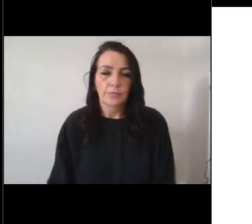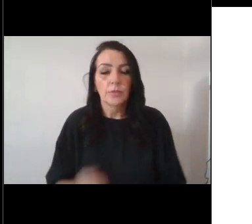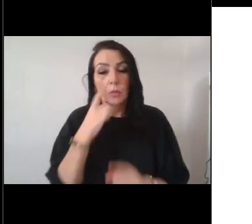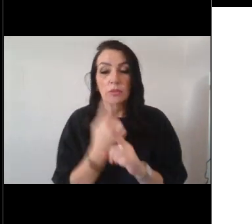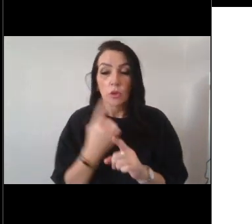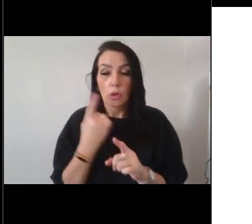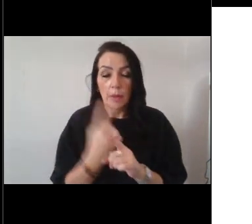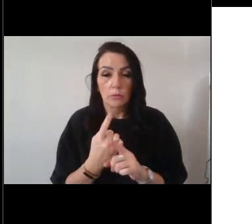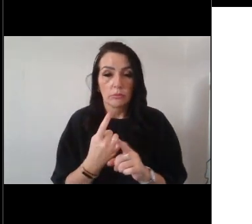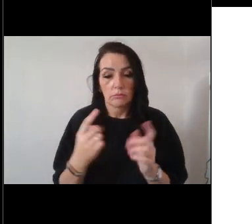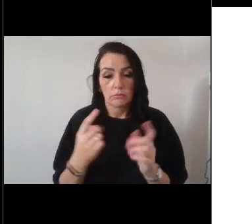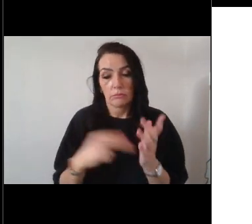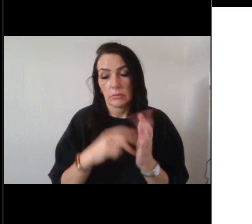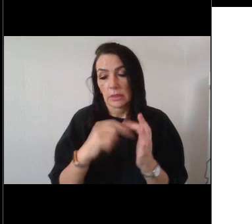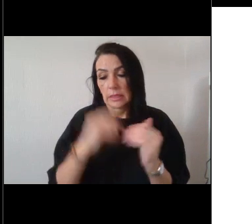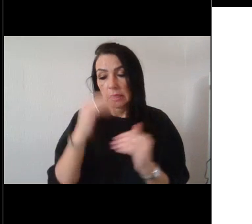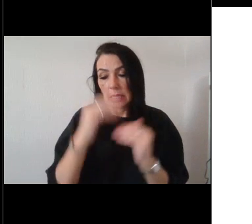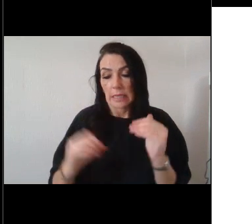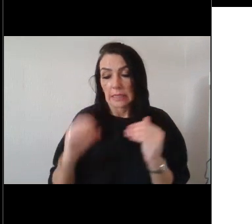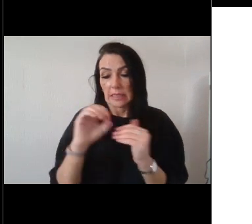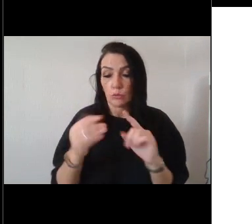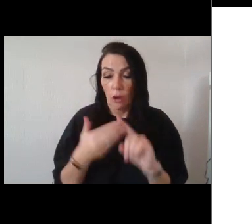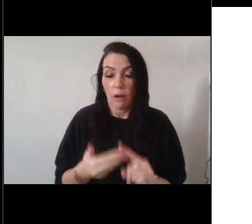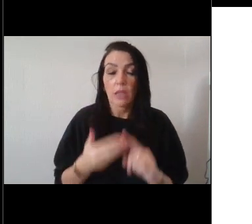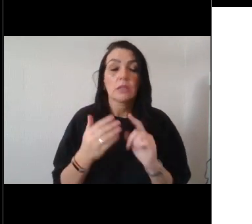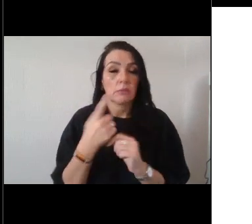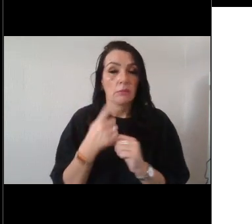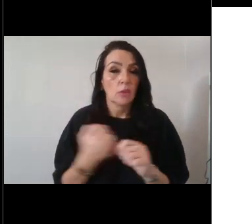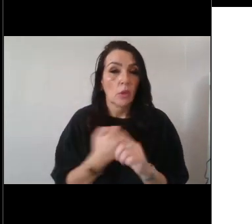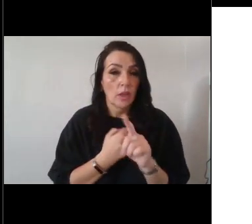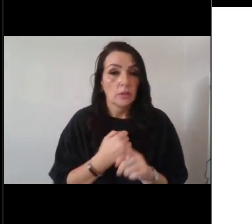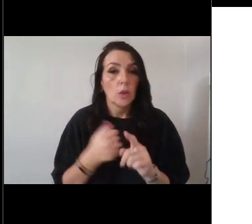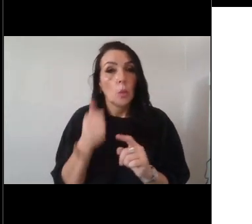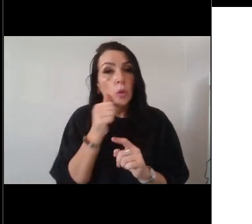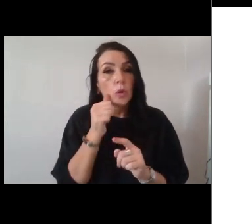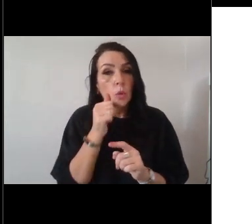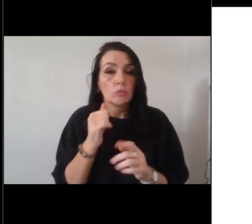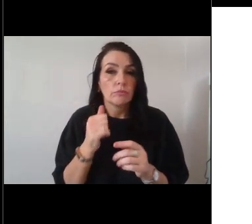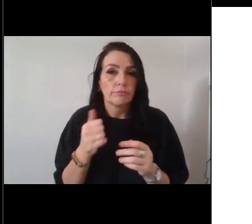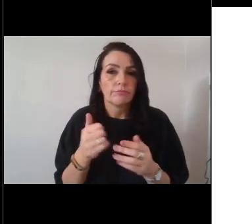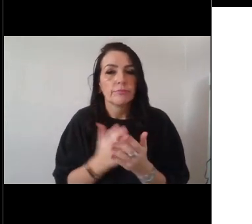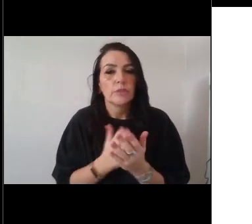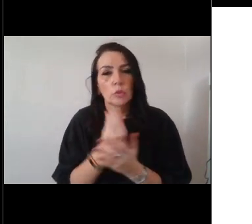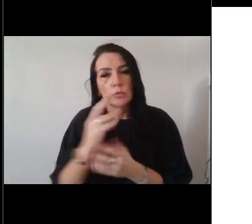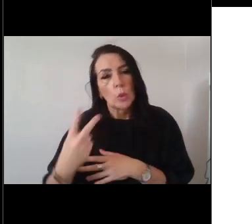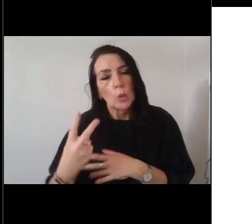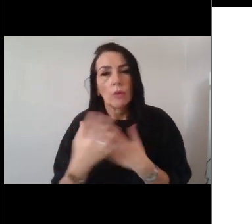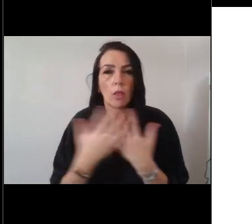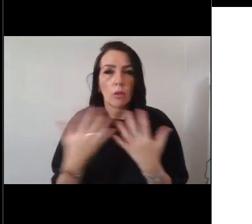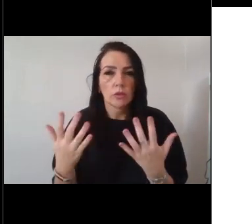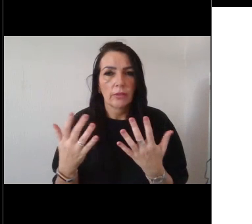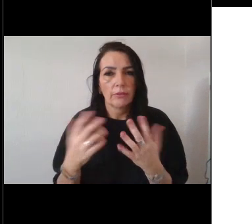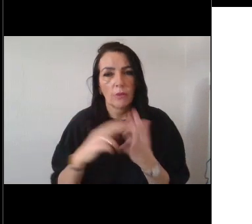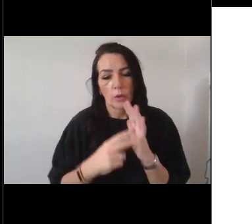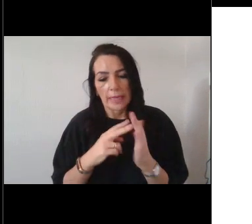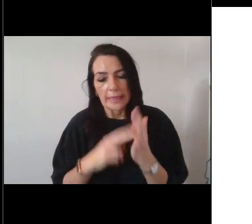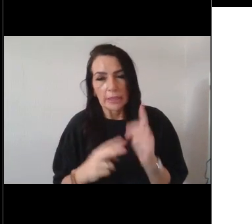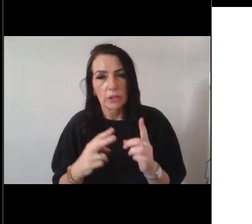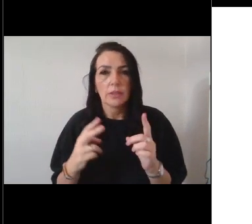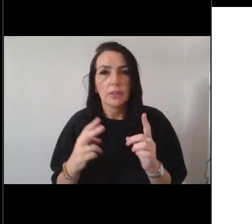about our net zero target, about the scopes. We know that scope 2 for many organisations, you know, the electricity, the energy